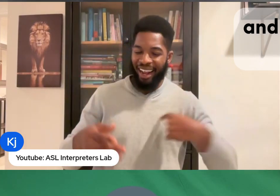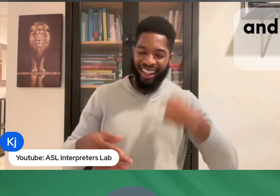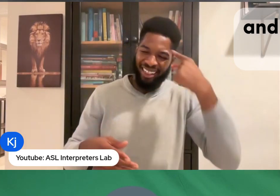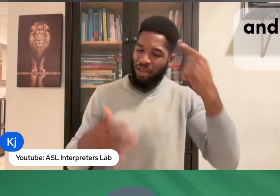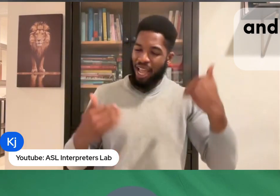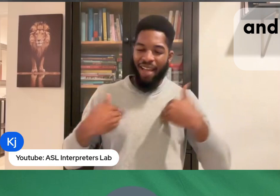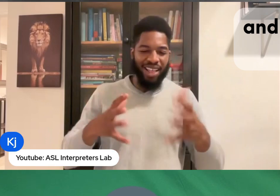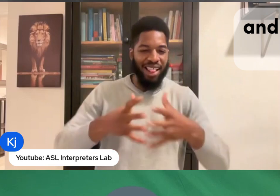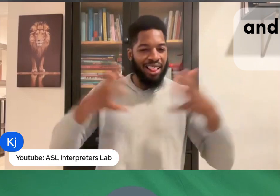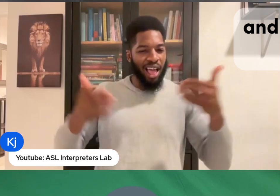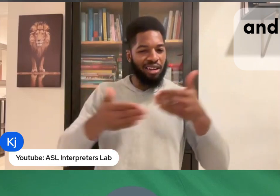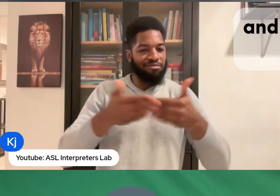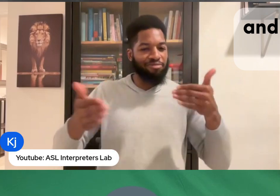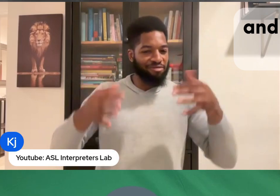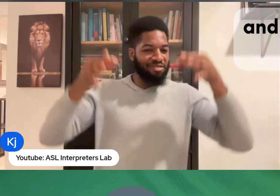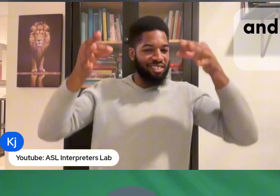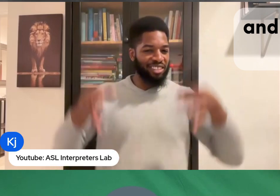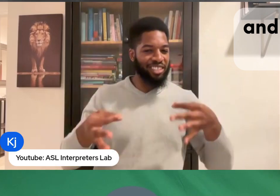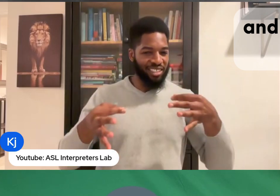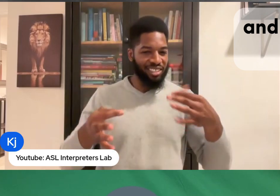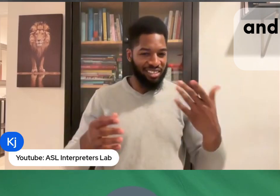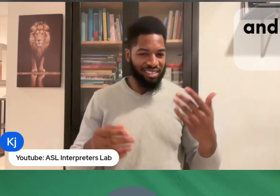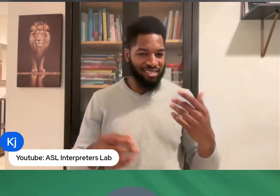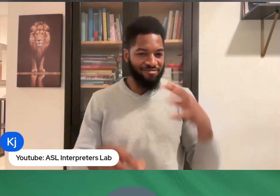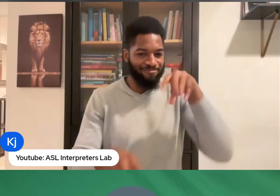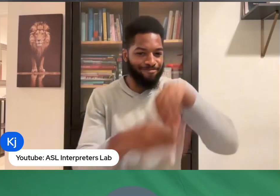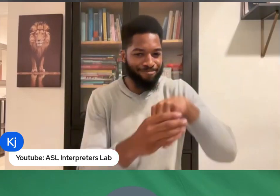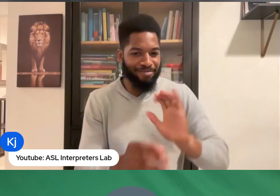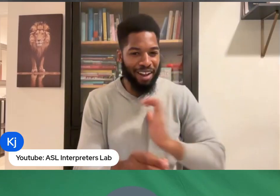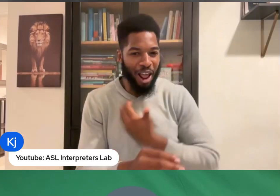and getting some sense of how,